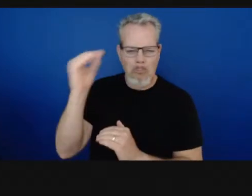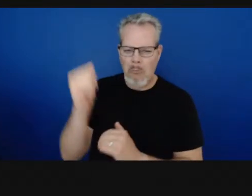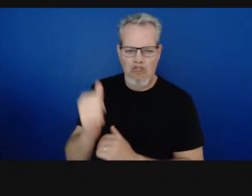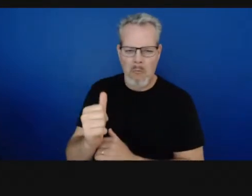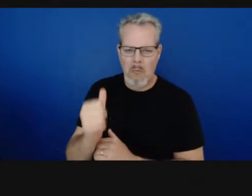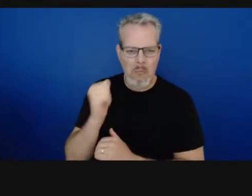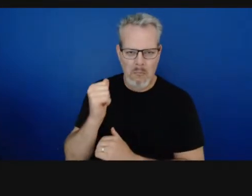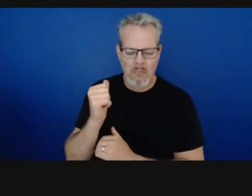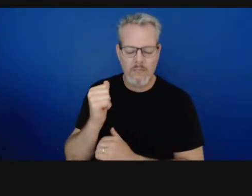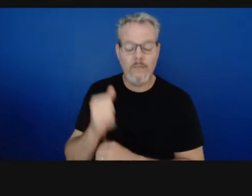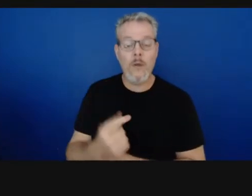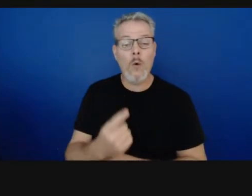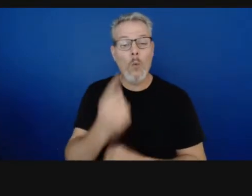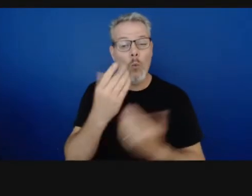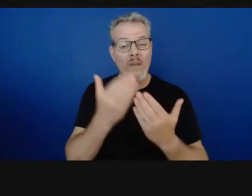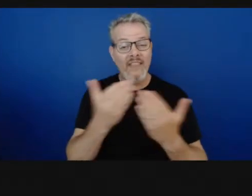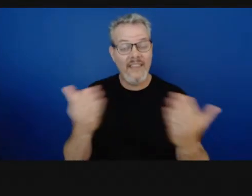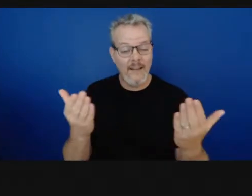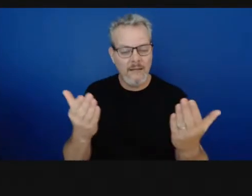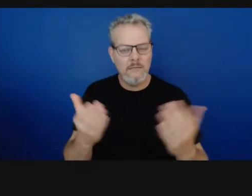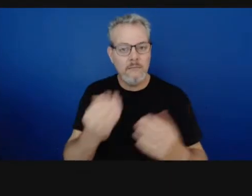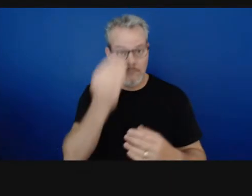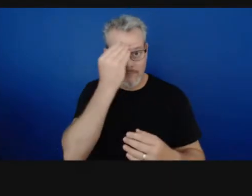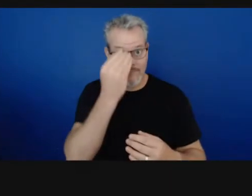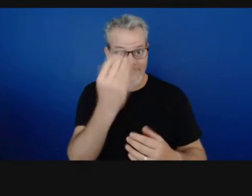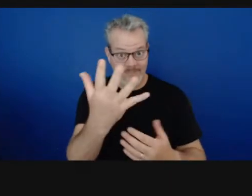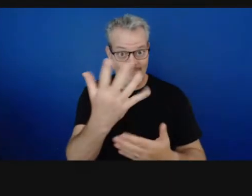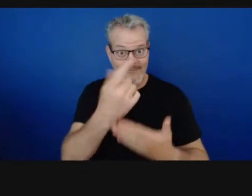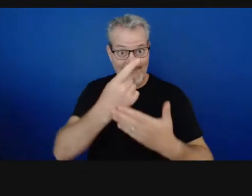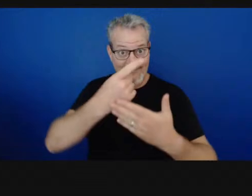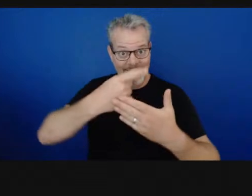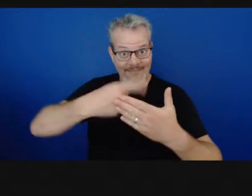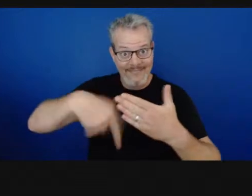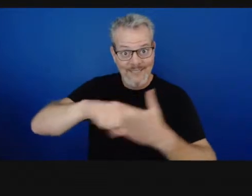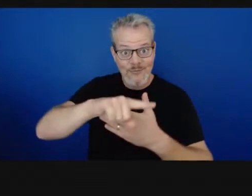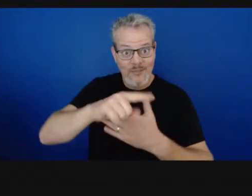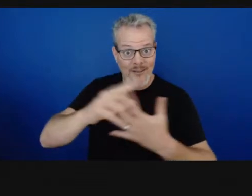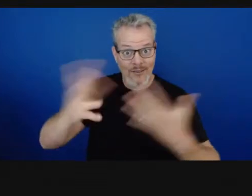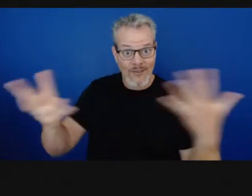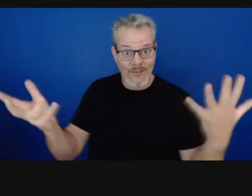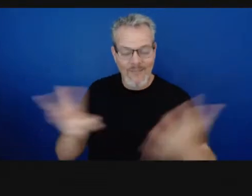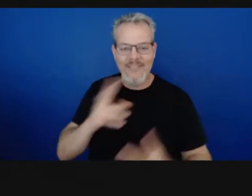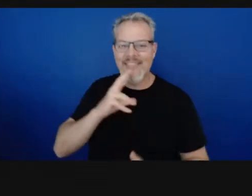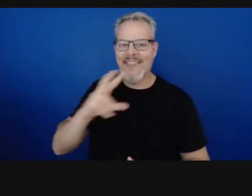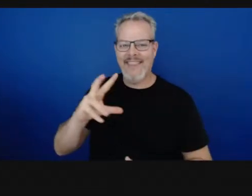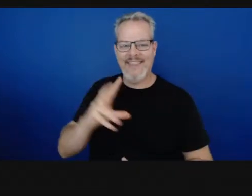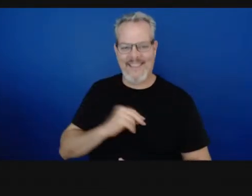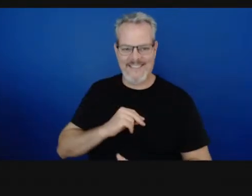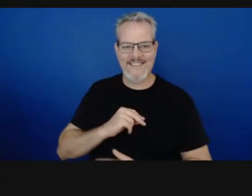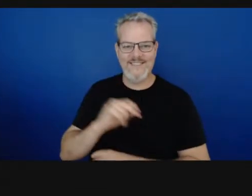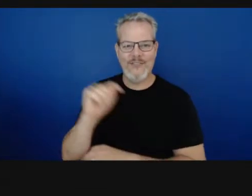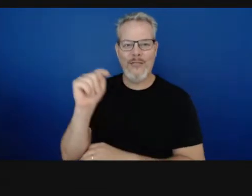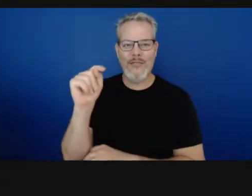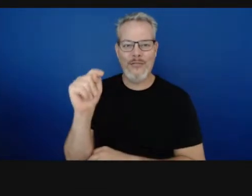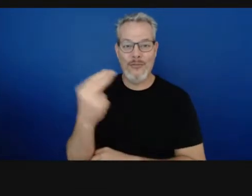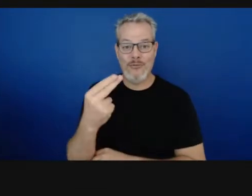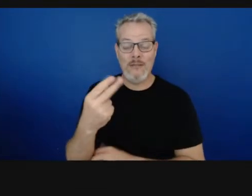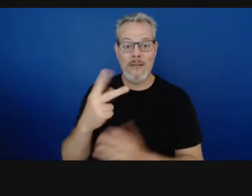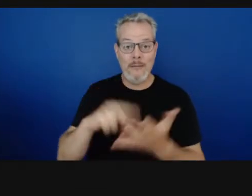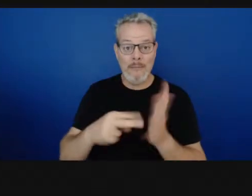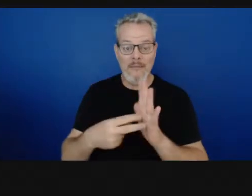one scheduling note, seeing as 1 week from today is Thanksgiving Thursday, we were planned to skip next